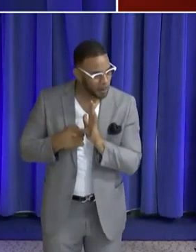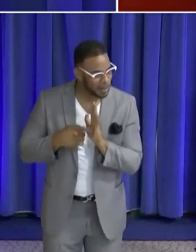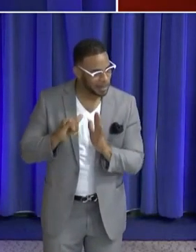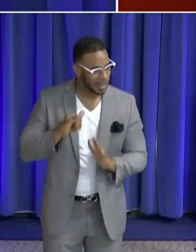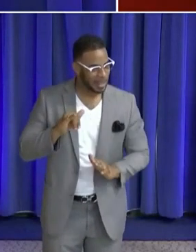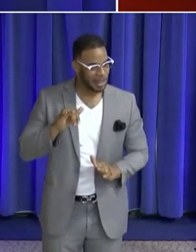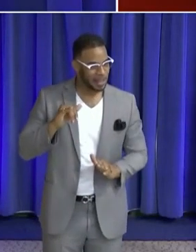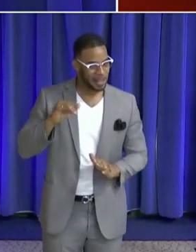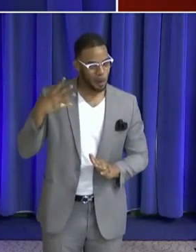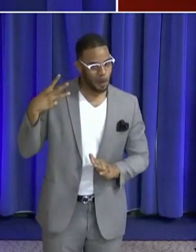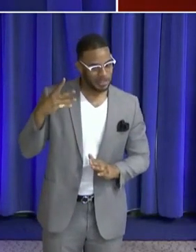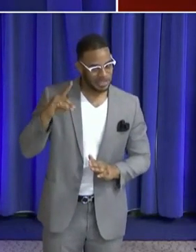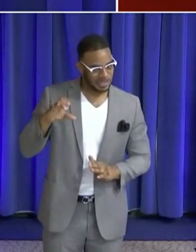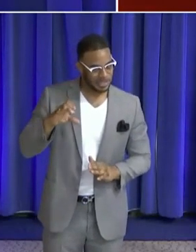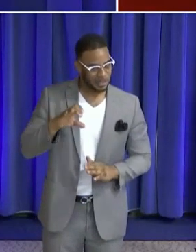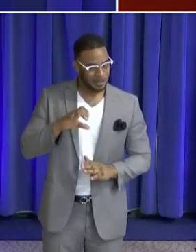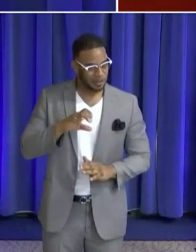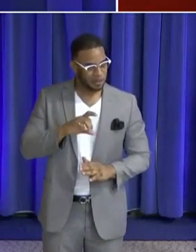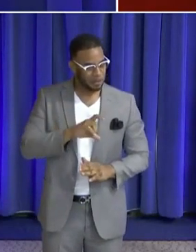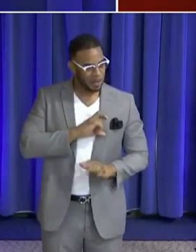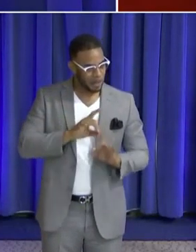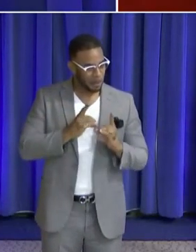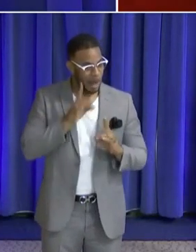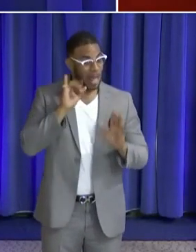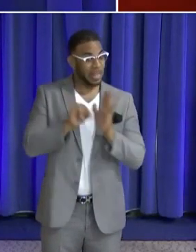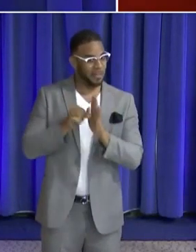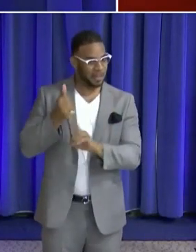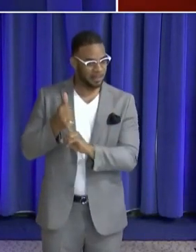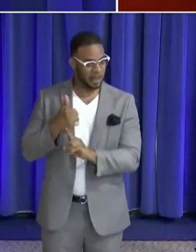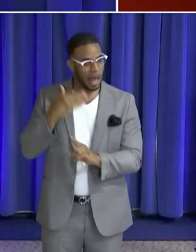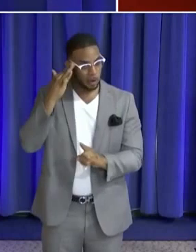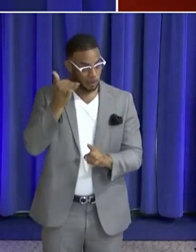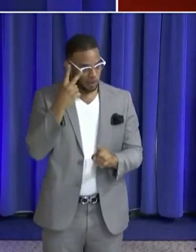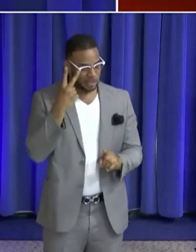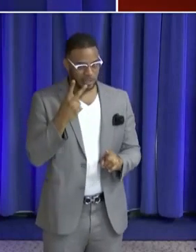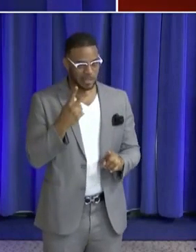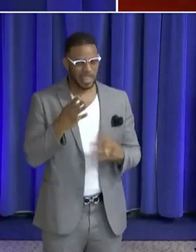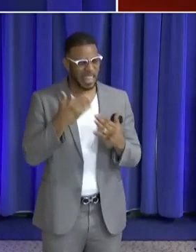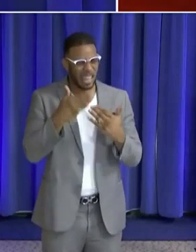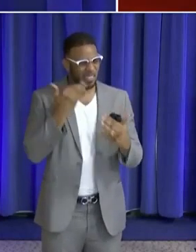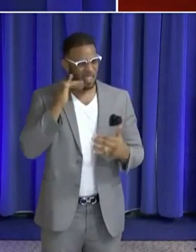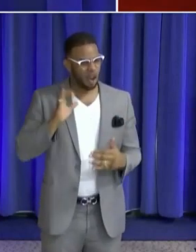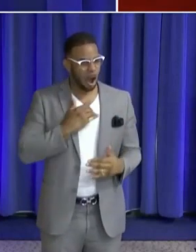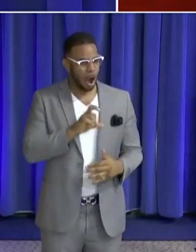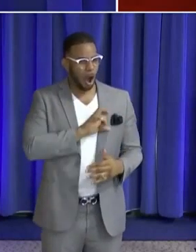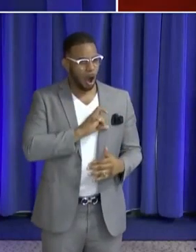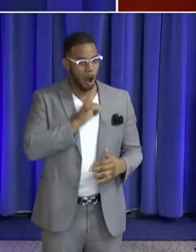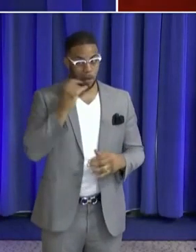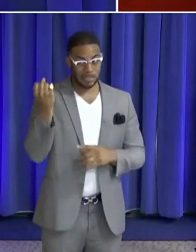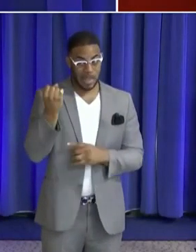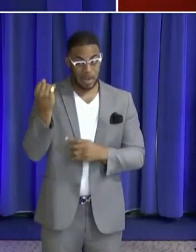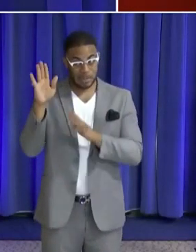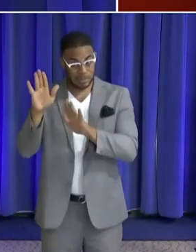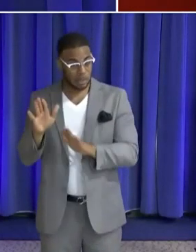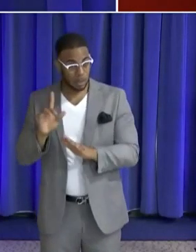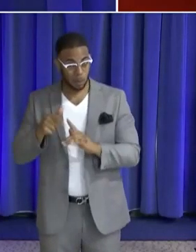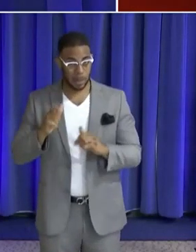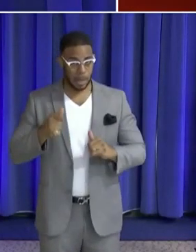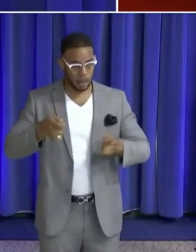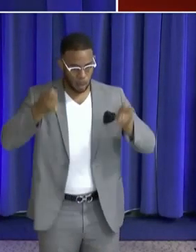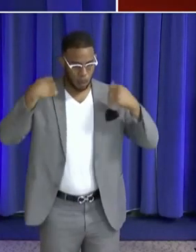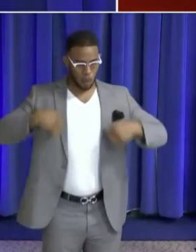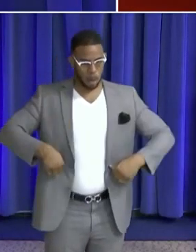Metropolitan Police Department identify themselves, and I know that if you see, even if our officers on Saturday and Sunday when they had to put